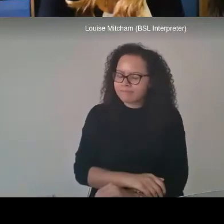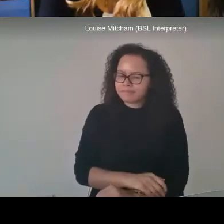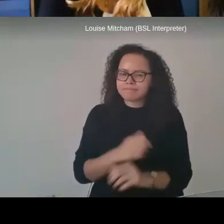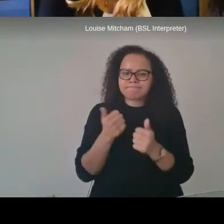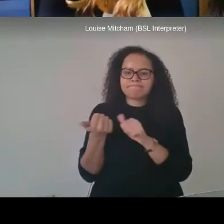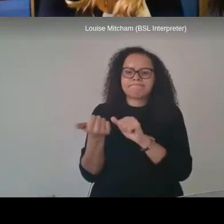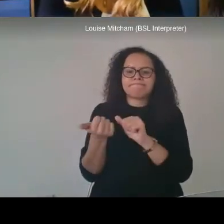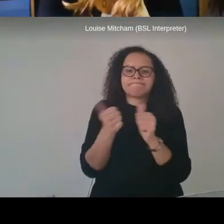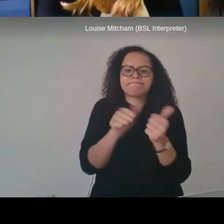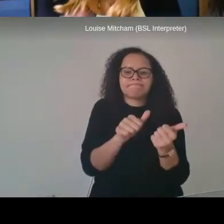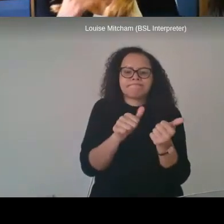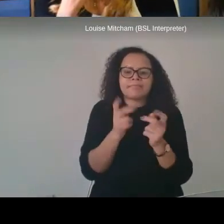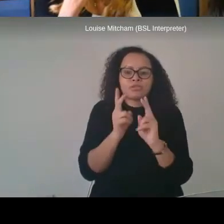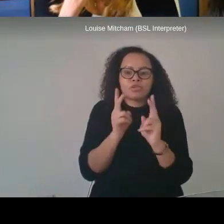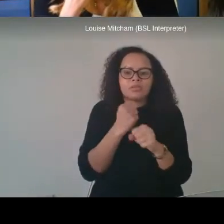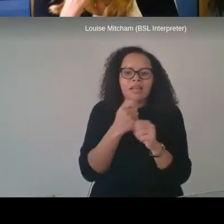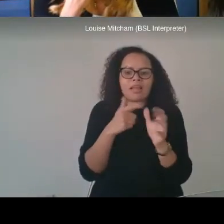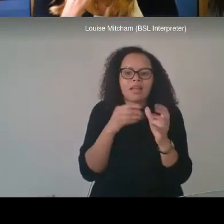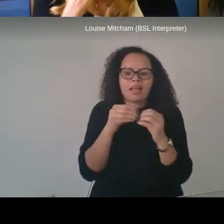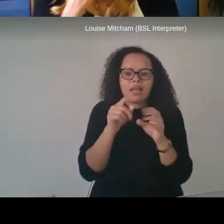Never the case.